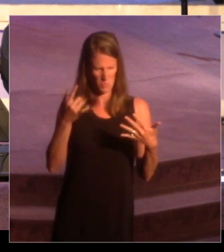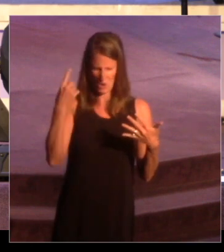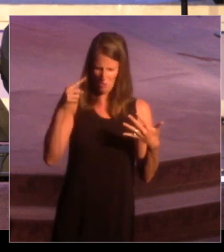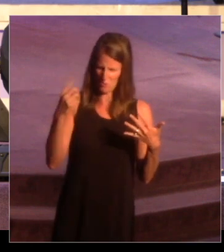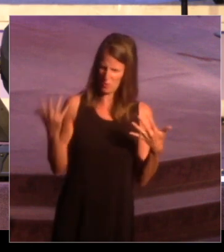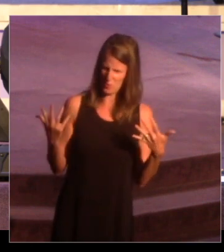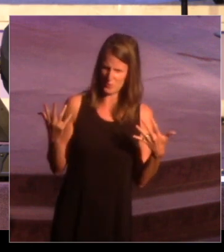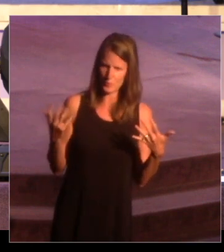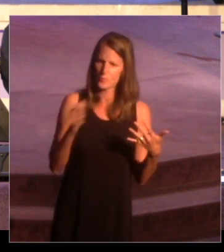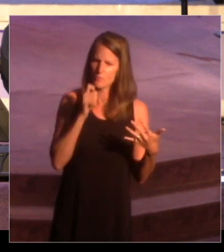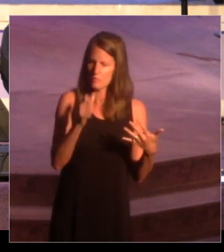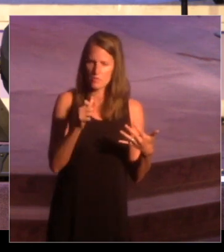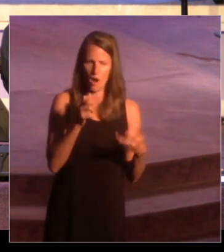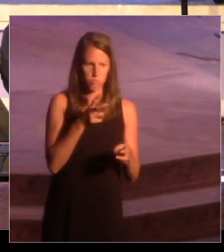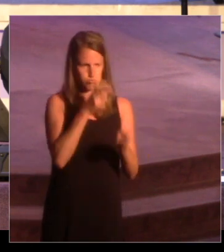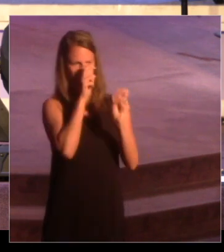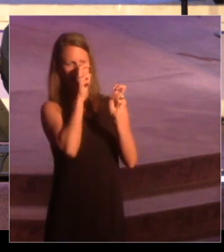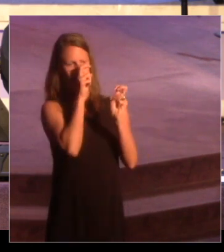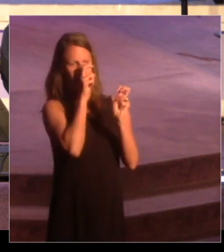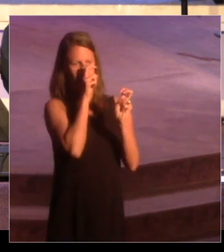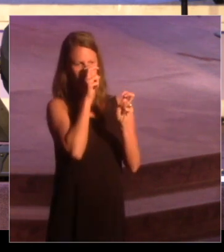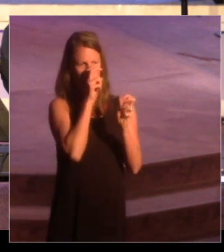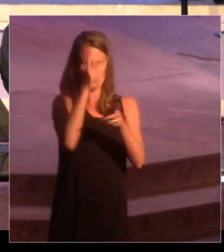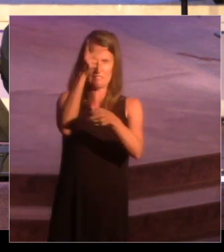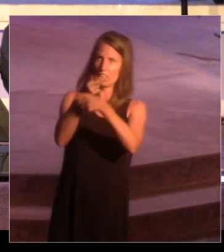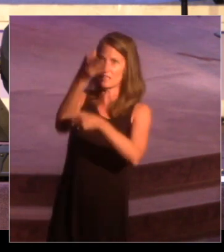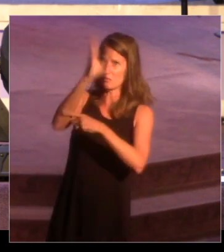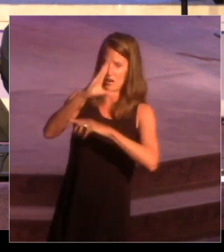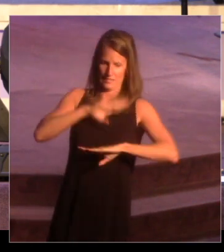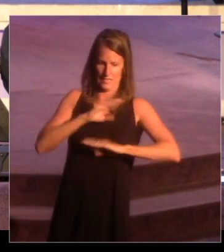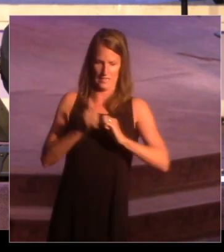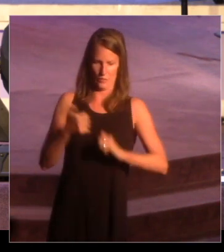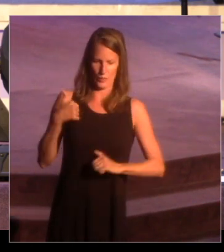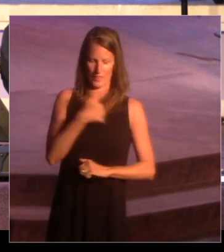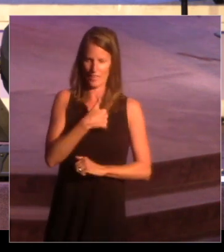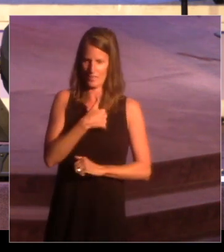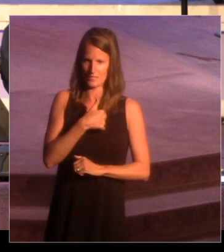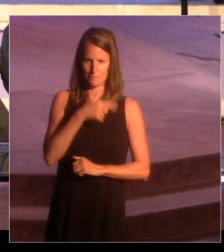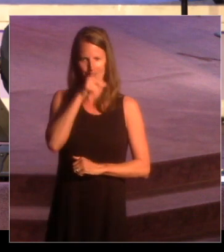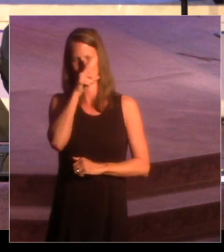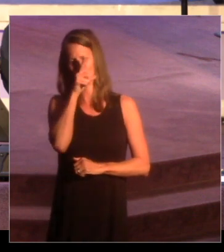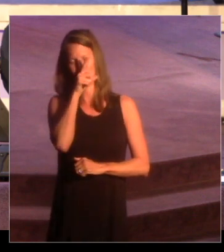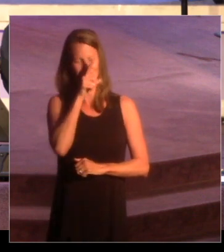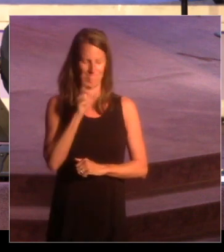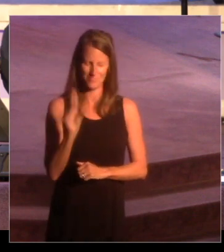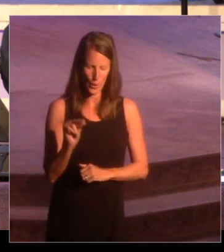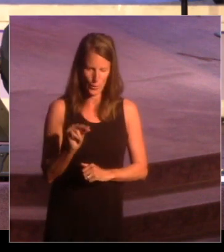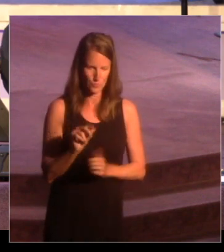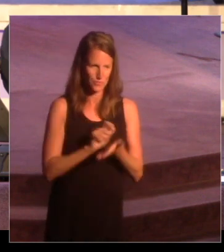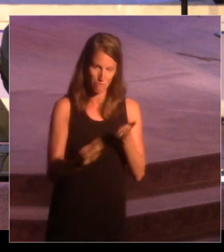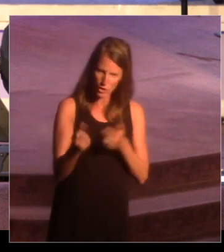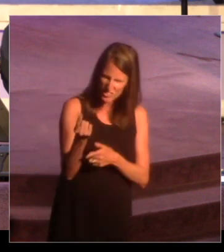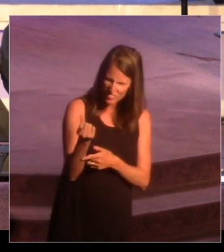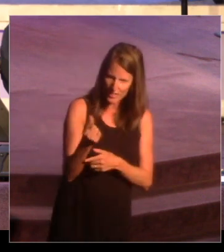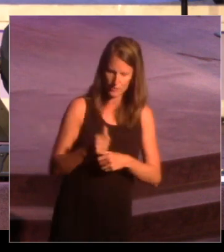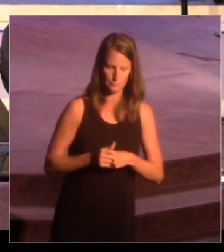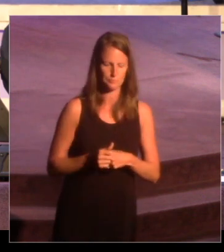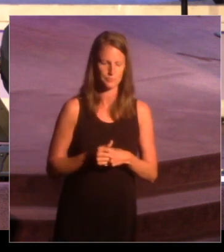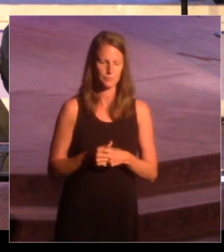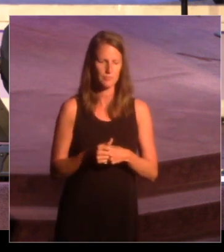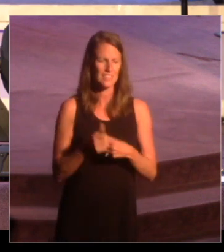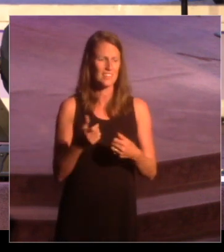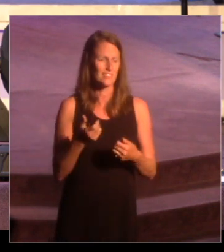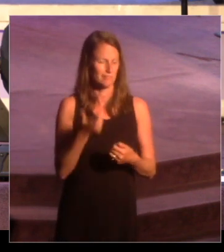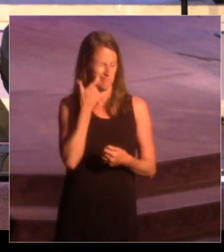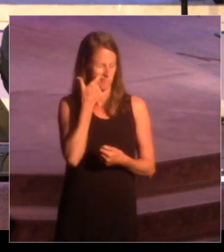by, it's not to keep God happy with us. It's not so that he won't smite us. It's this, verse 11. "These things I